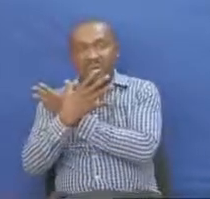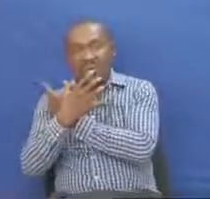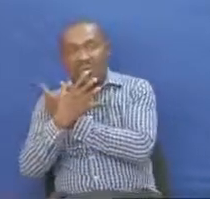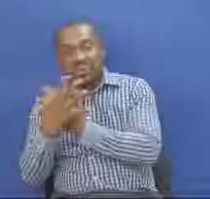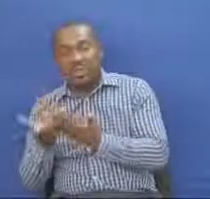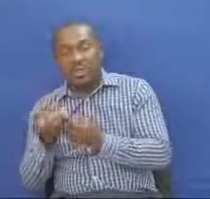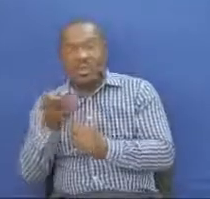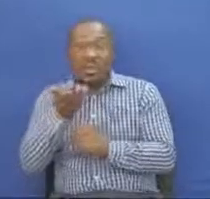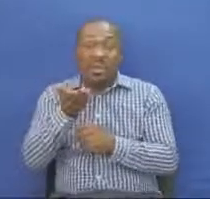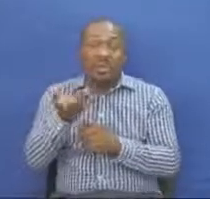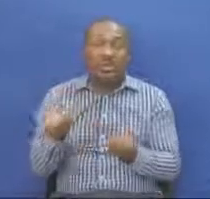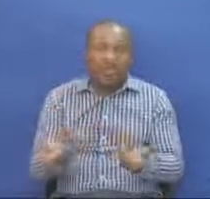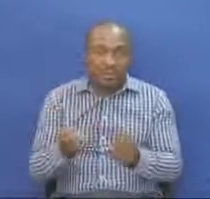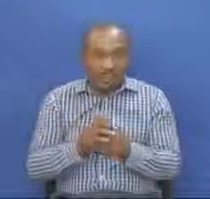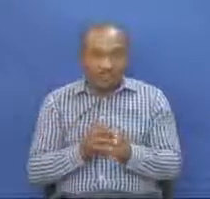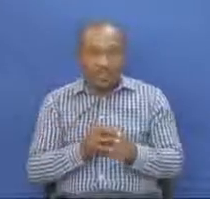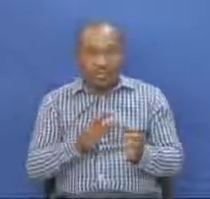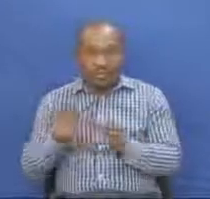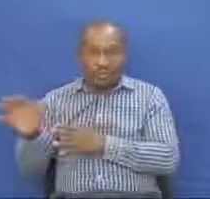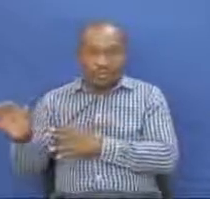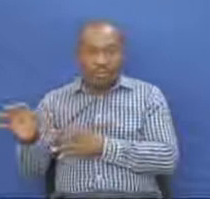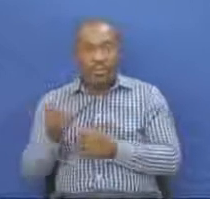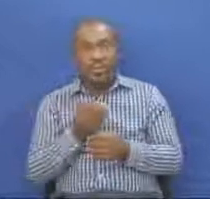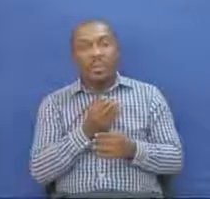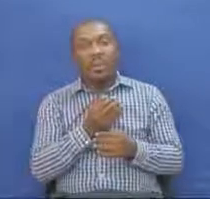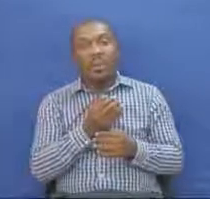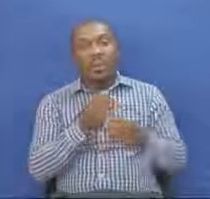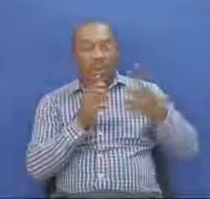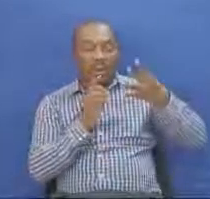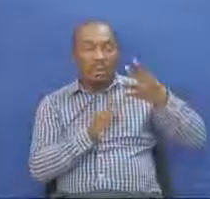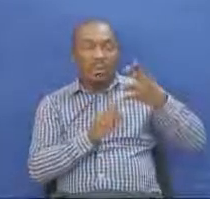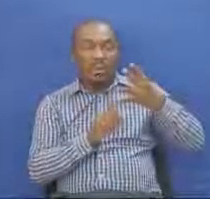It is called the isometric growth. Isometric growth is the